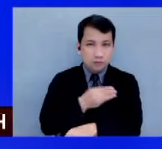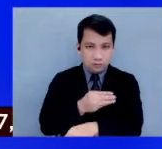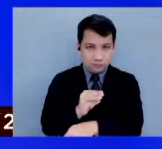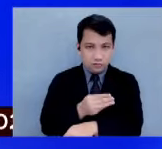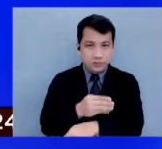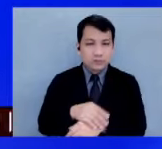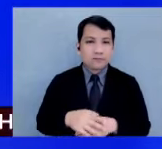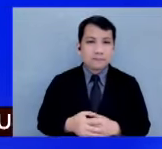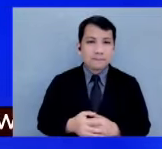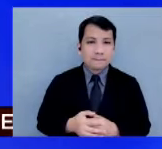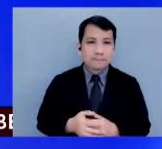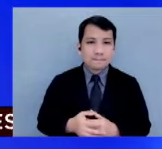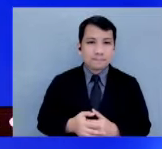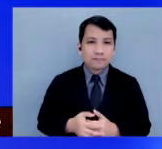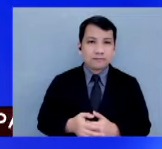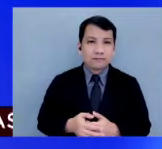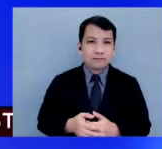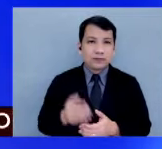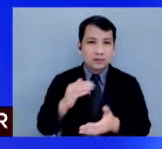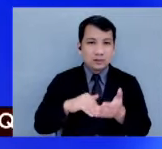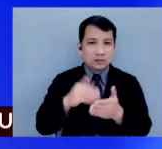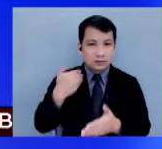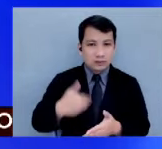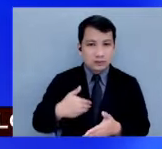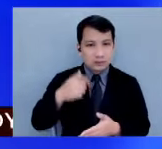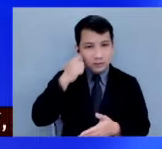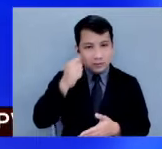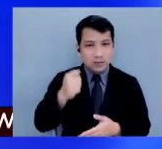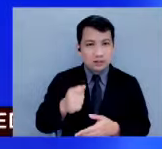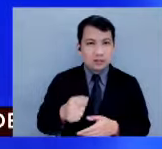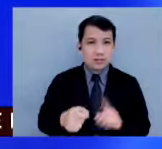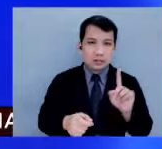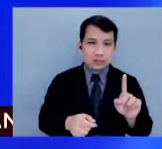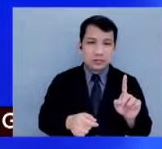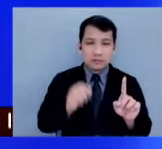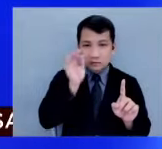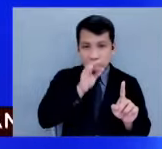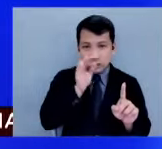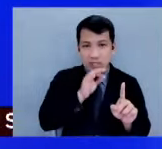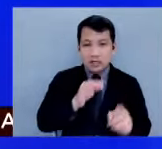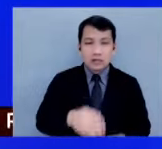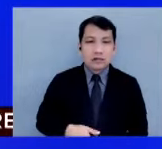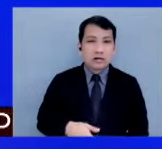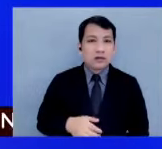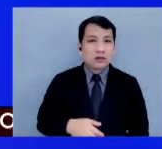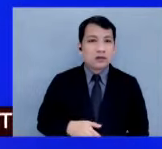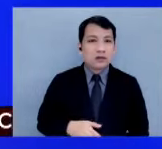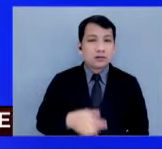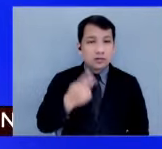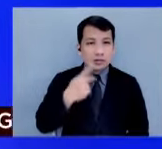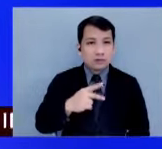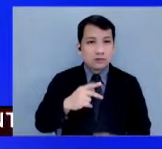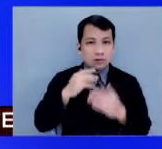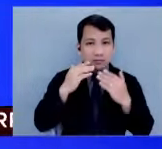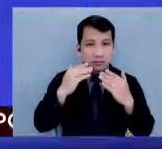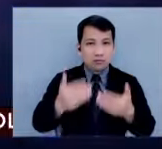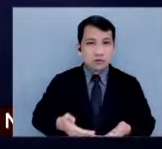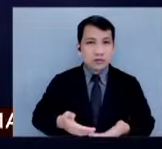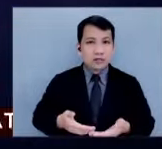music. Muli, ako po si Sara Geronimo, isang Pilipina. Maraming salamat po. Mabuhay ang